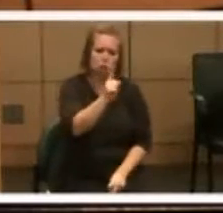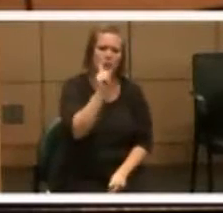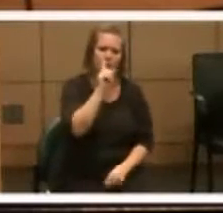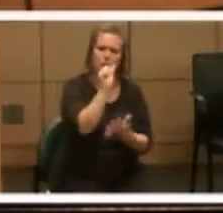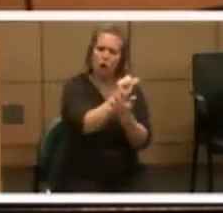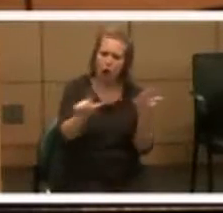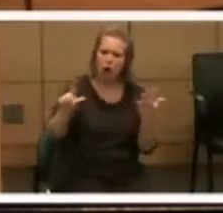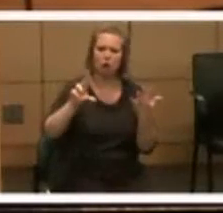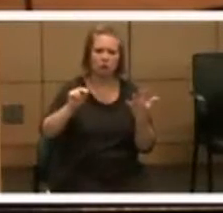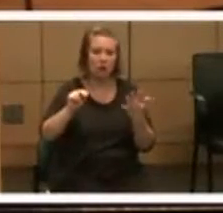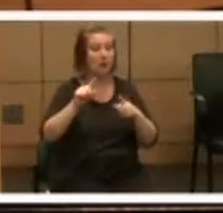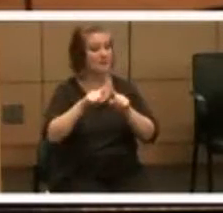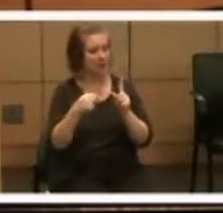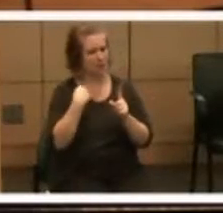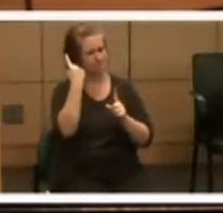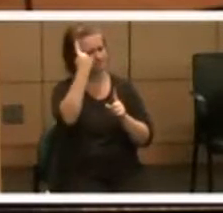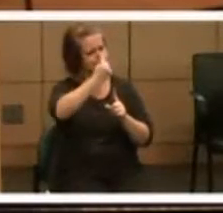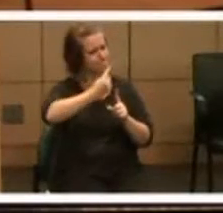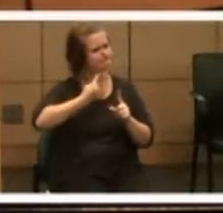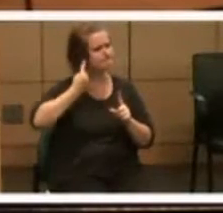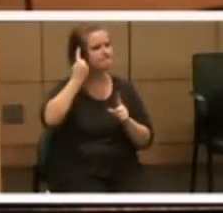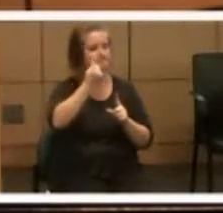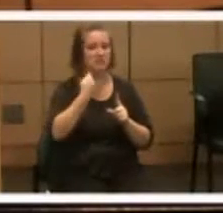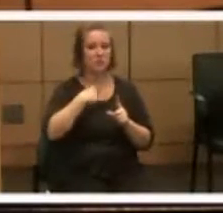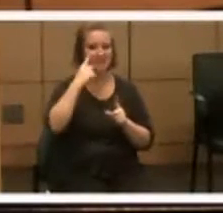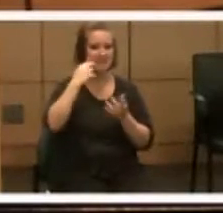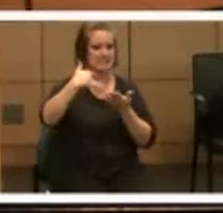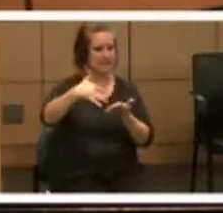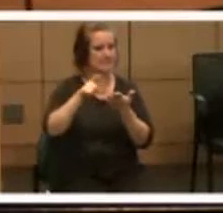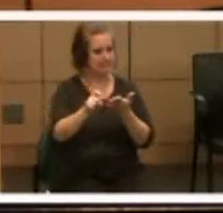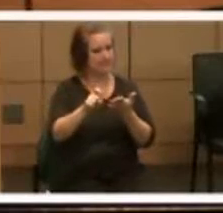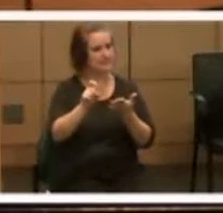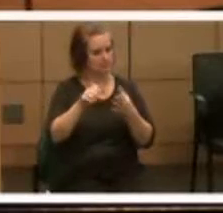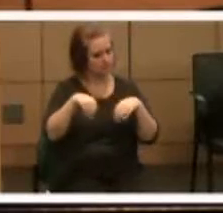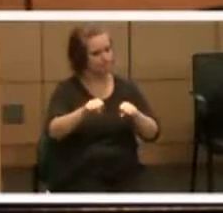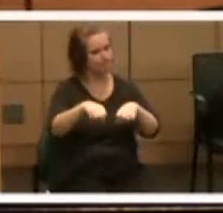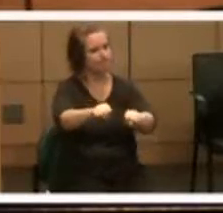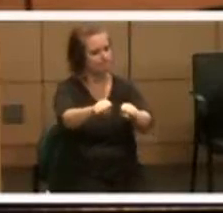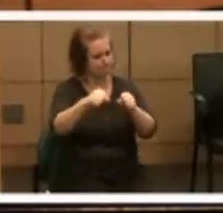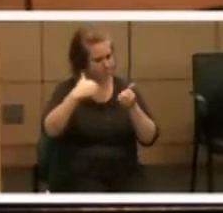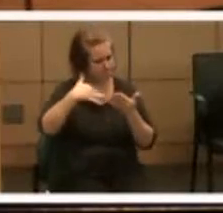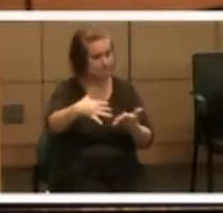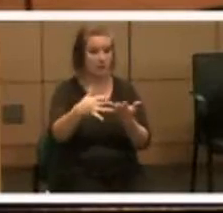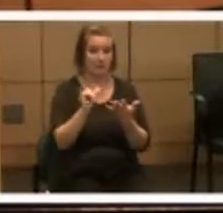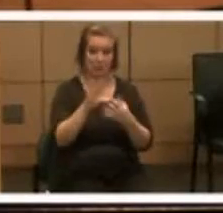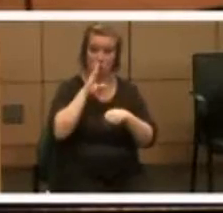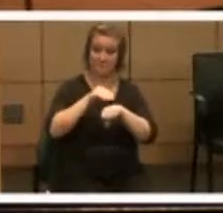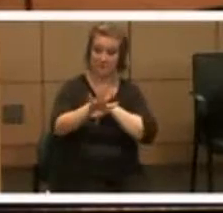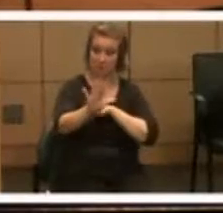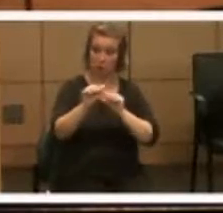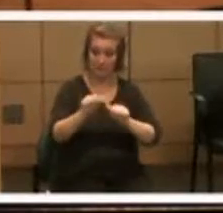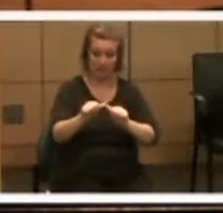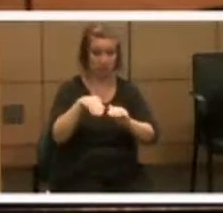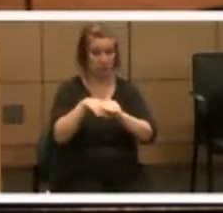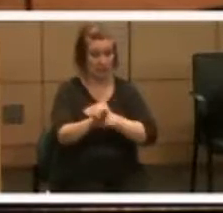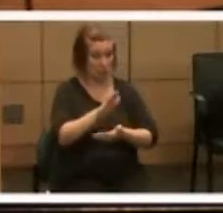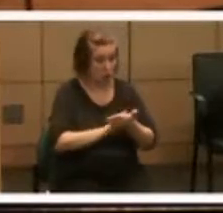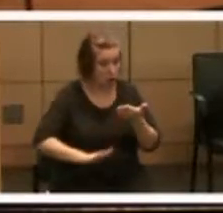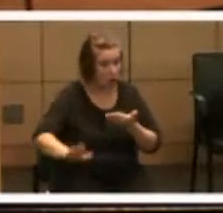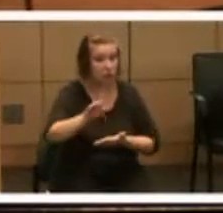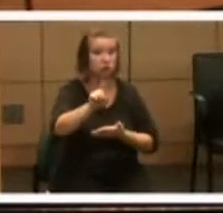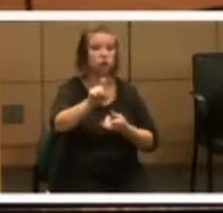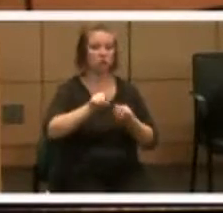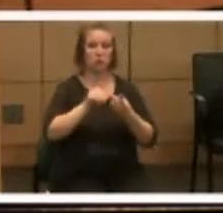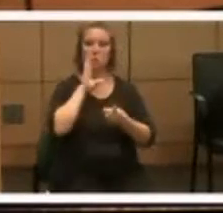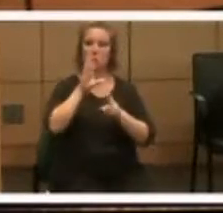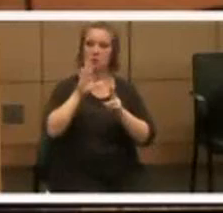board, but I wonder. And so I think that the studies still need to be done. Does this affect their ability to get into college? Does it affect